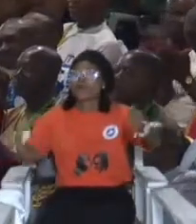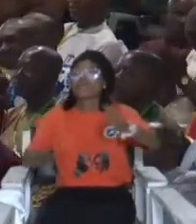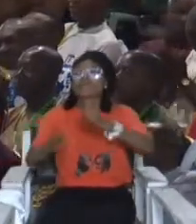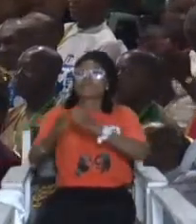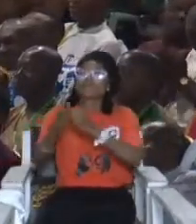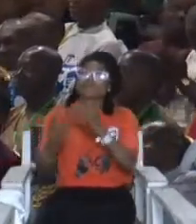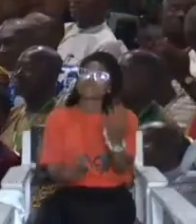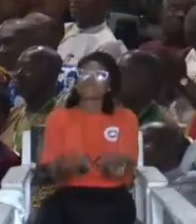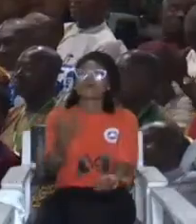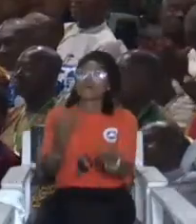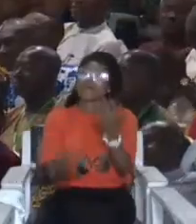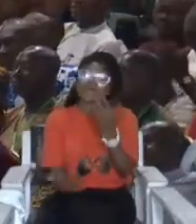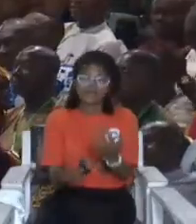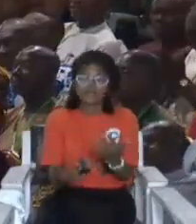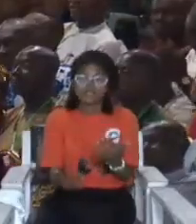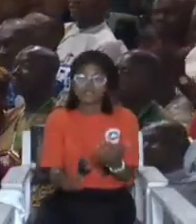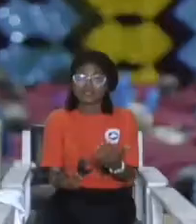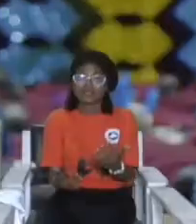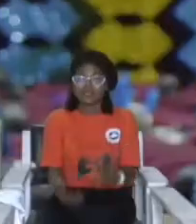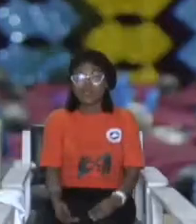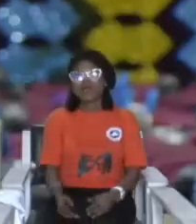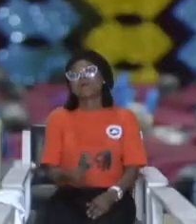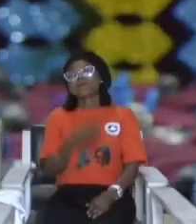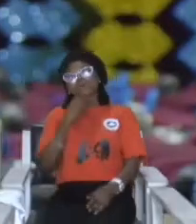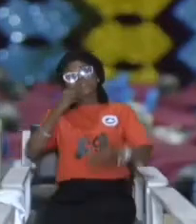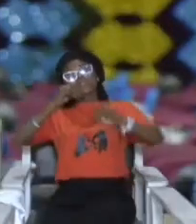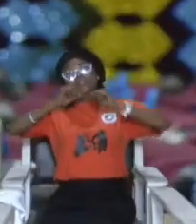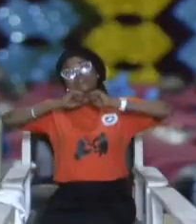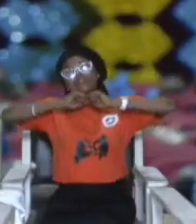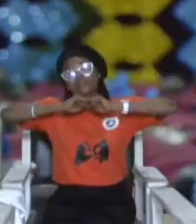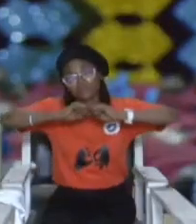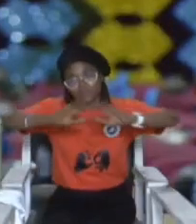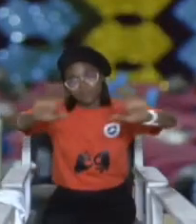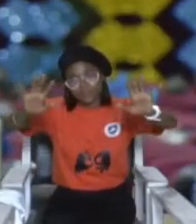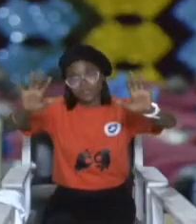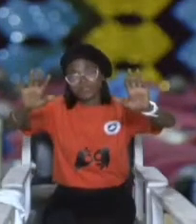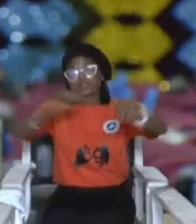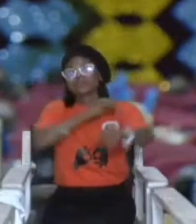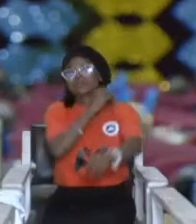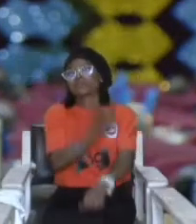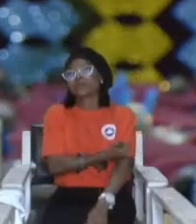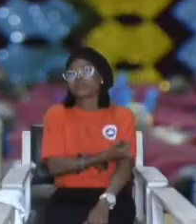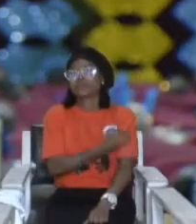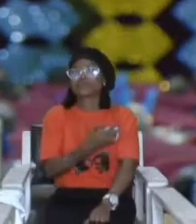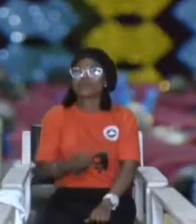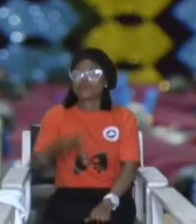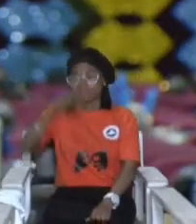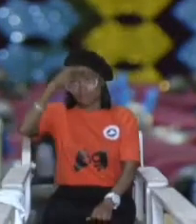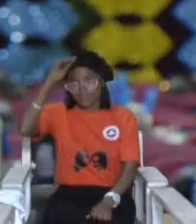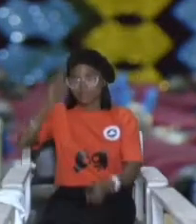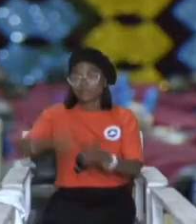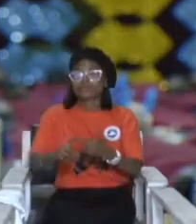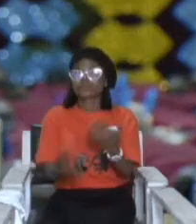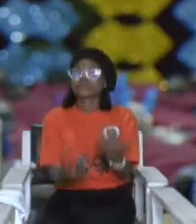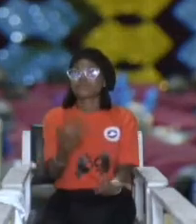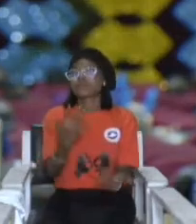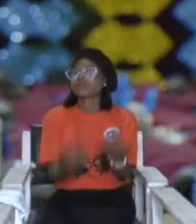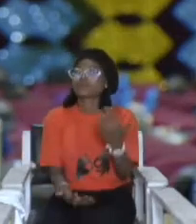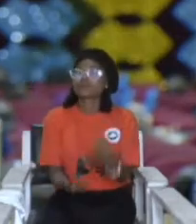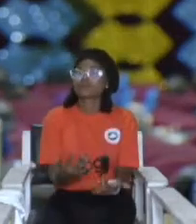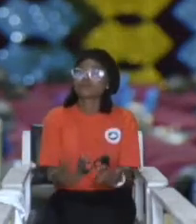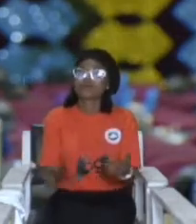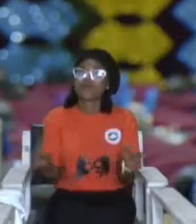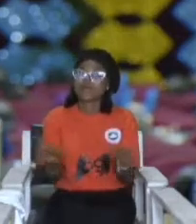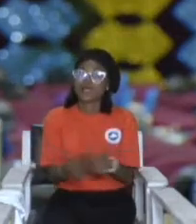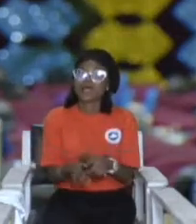Moses submitted the authority of man to fire. And as soon as God found the rod on the ground, God stepped